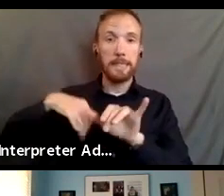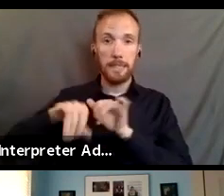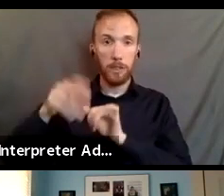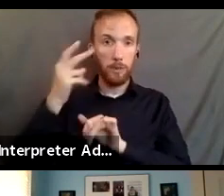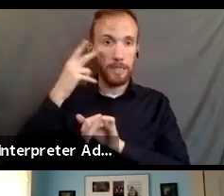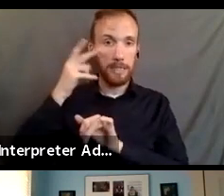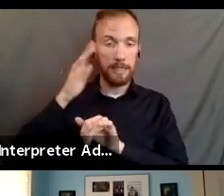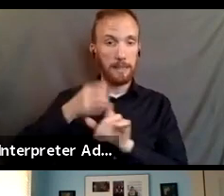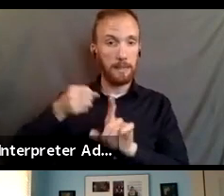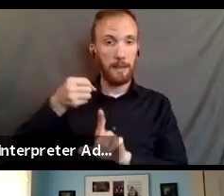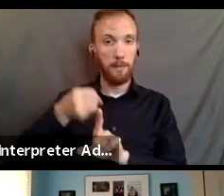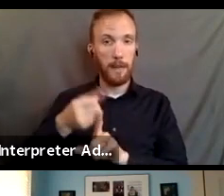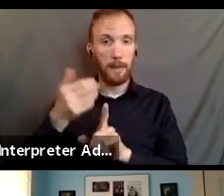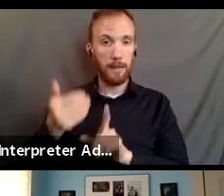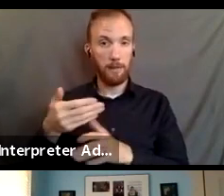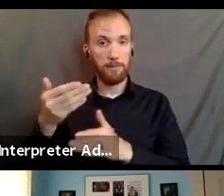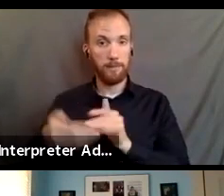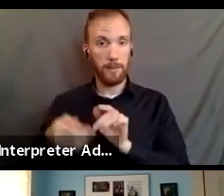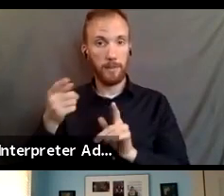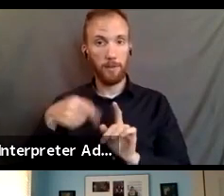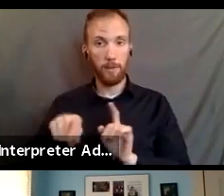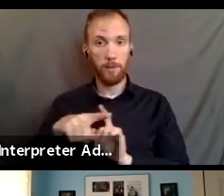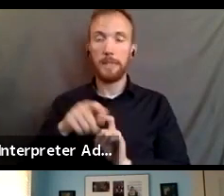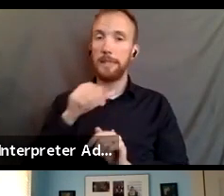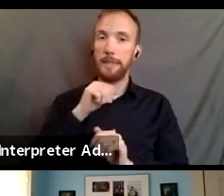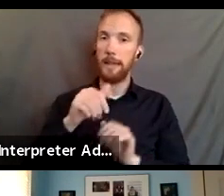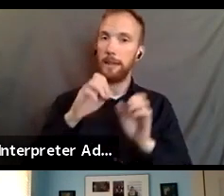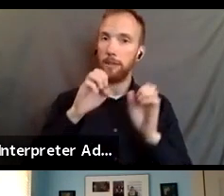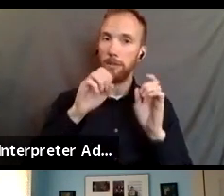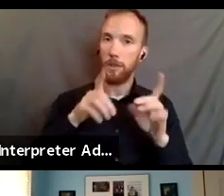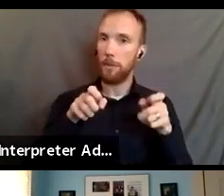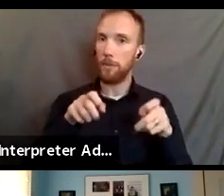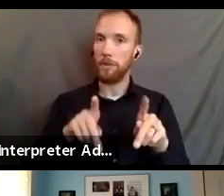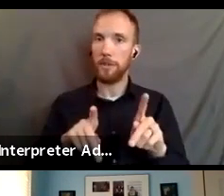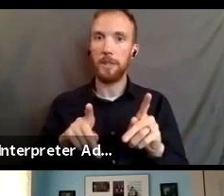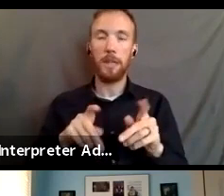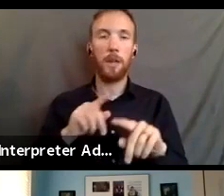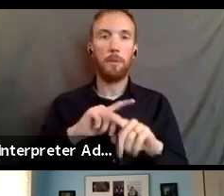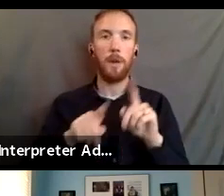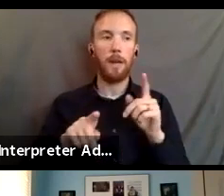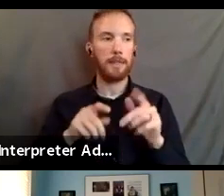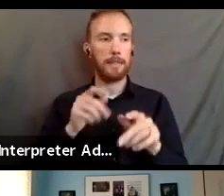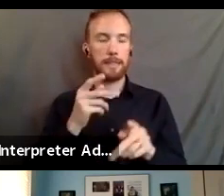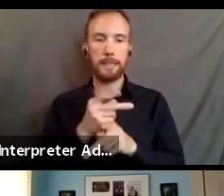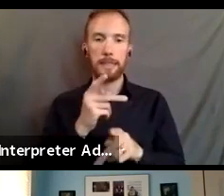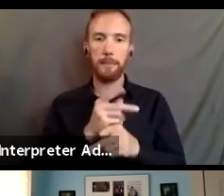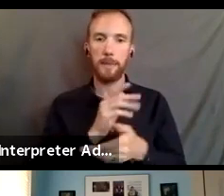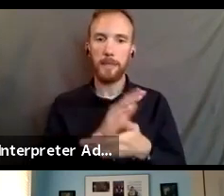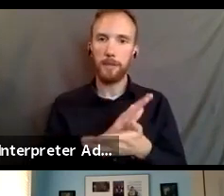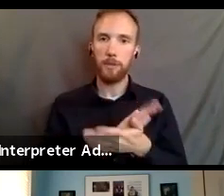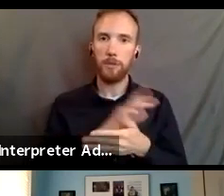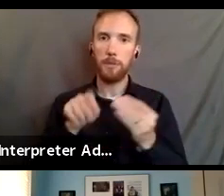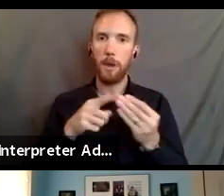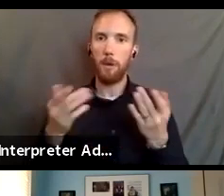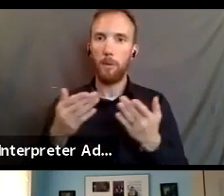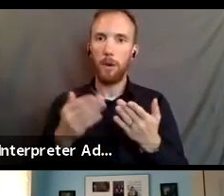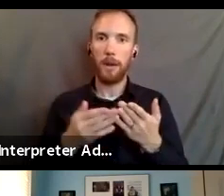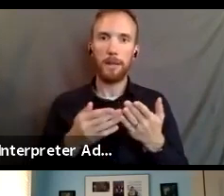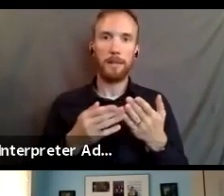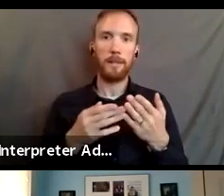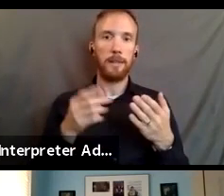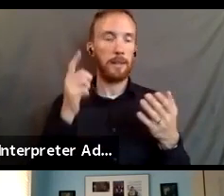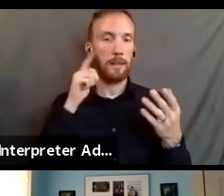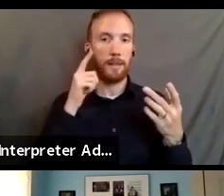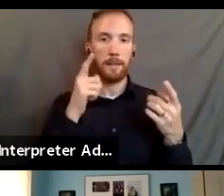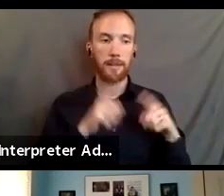educational opportunities this decision to keep hros in our schools had to do with contracting and the lack of courage